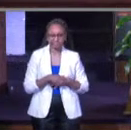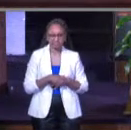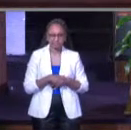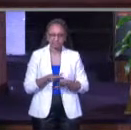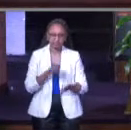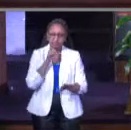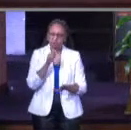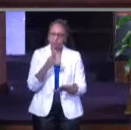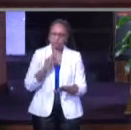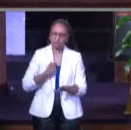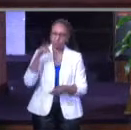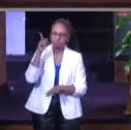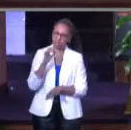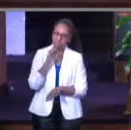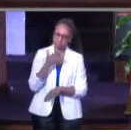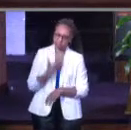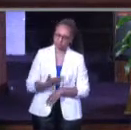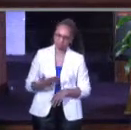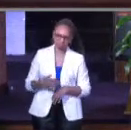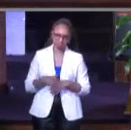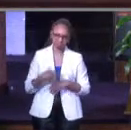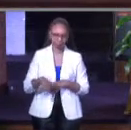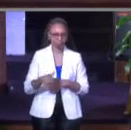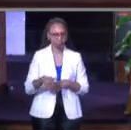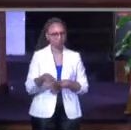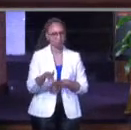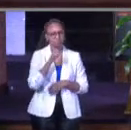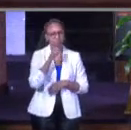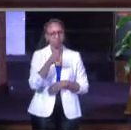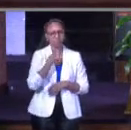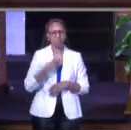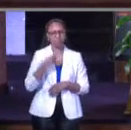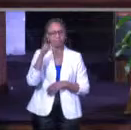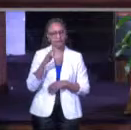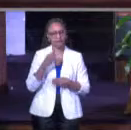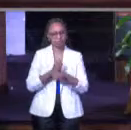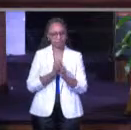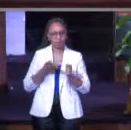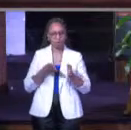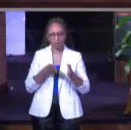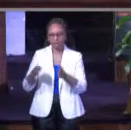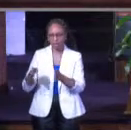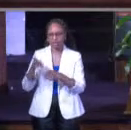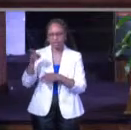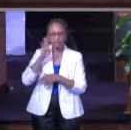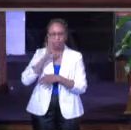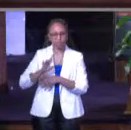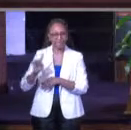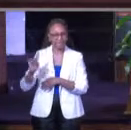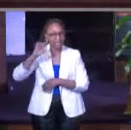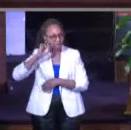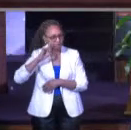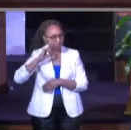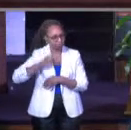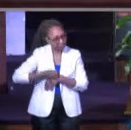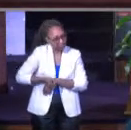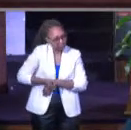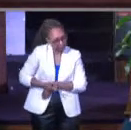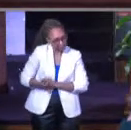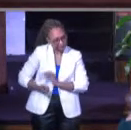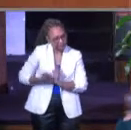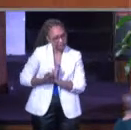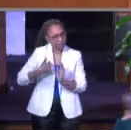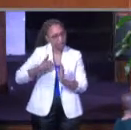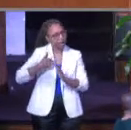Don't tell me God ain't good. Don't tell me God won't make a way. Don't tell me he'll hear you in the midnight hour. I am a